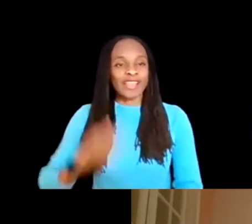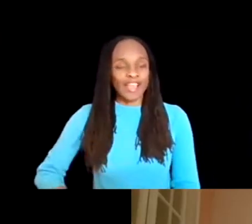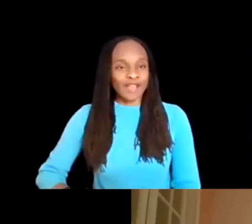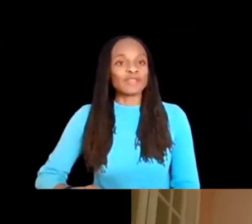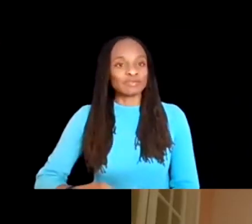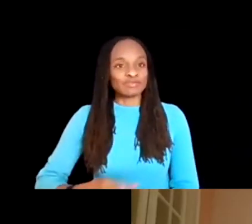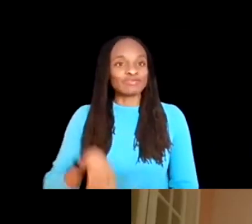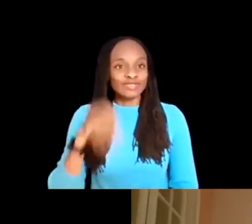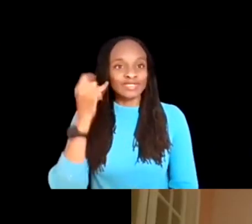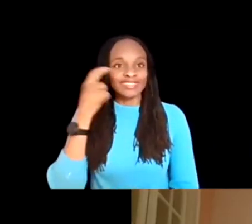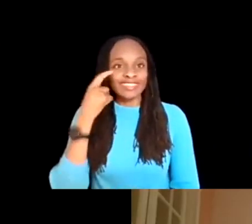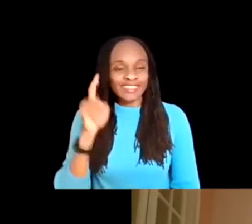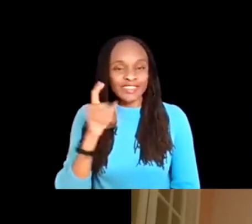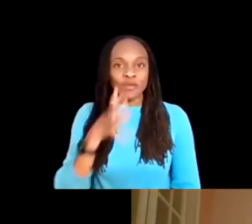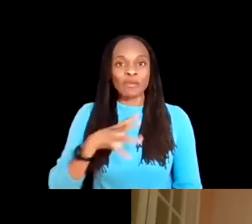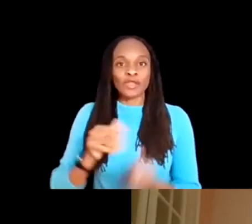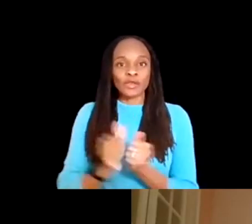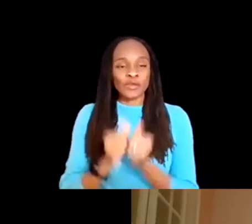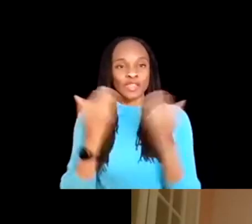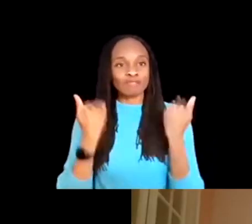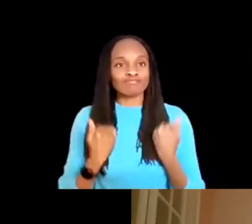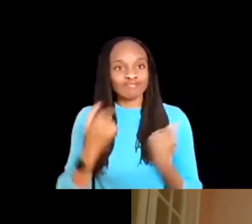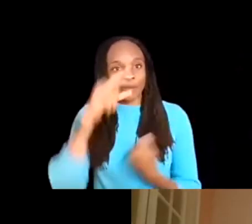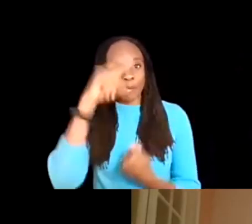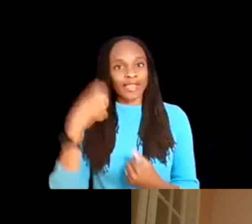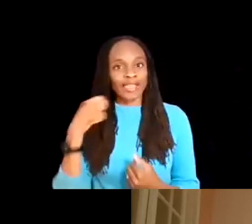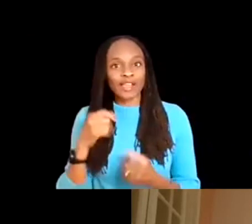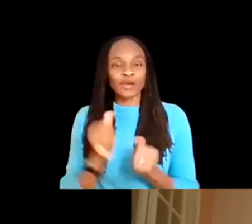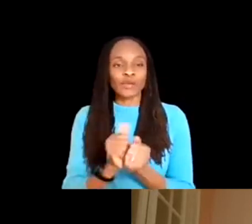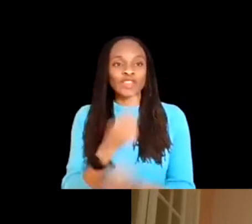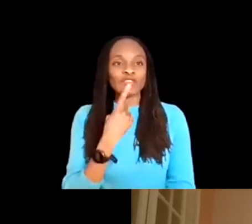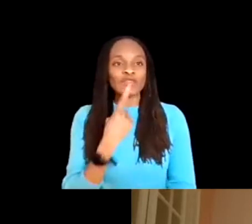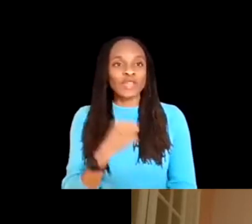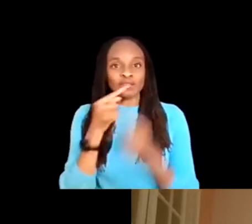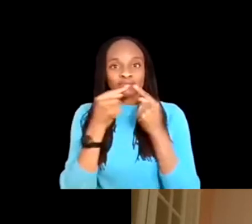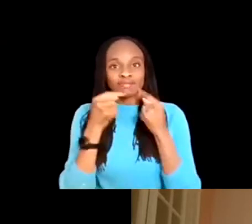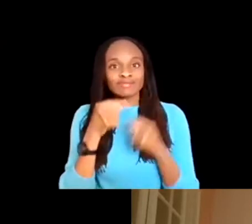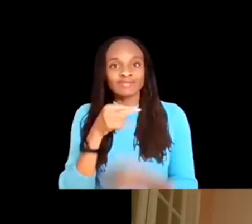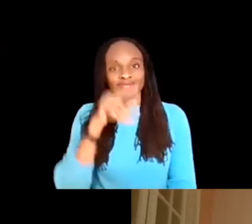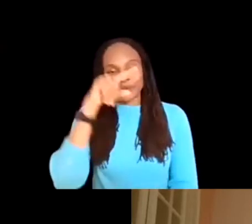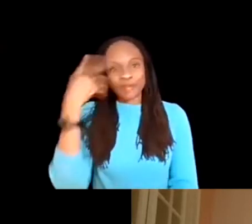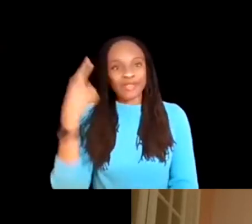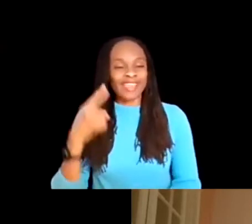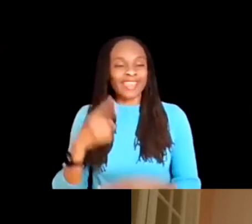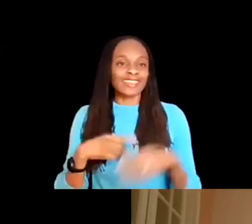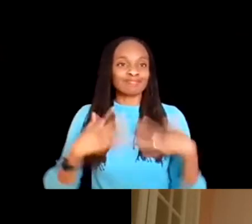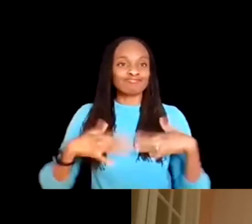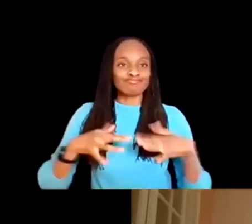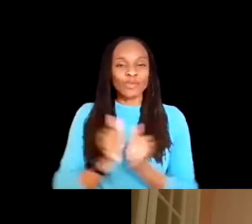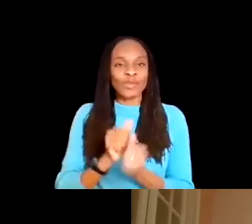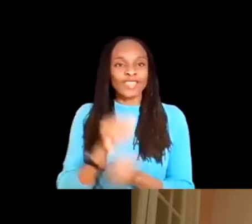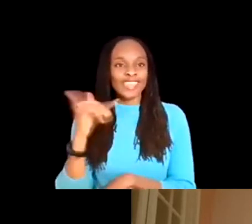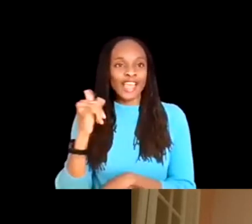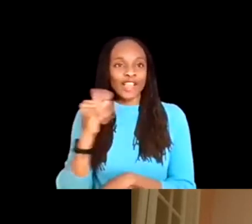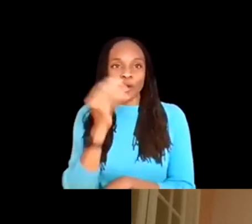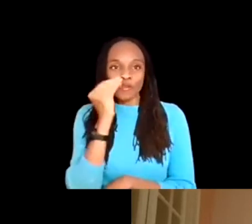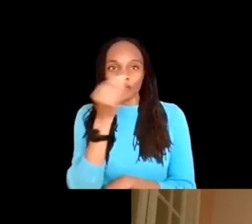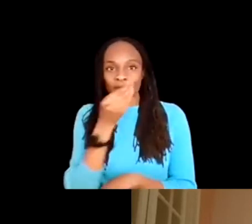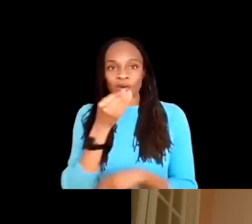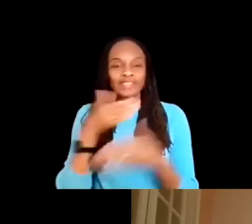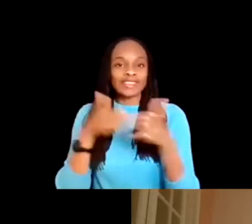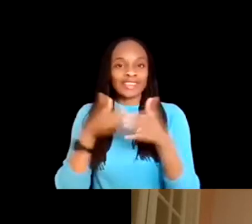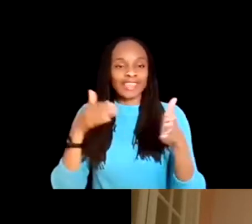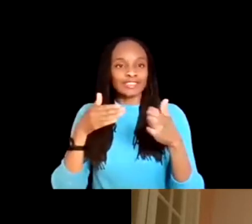with mid-length black hair, black-rimmed glasses, red lipstick, a black blouse with yellow flowers against a bookshelf and a white